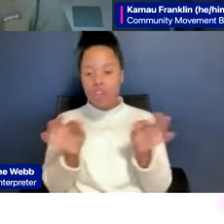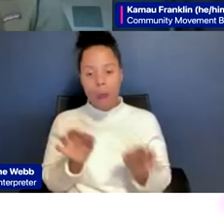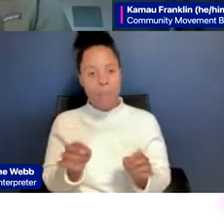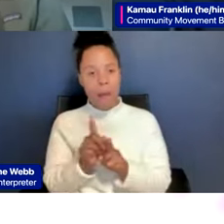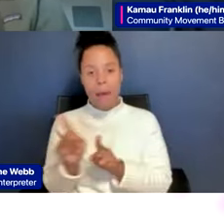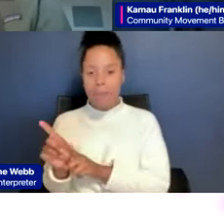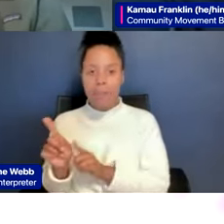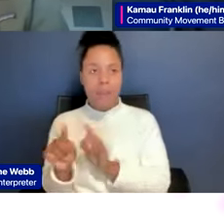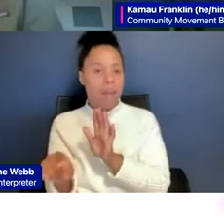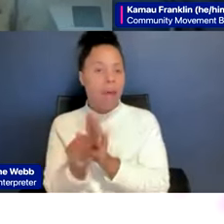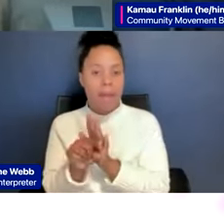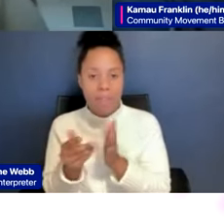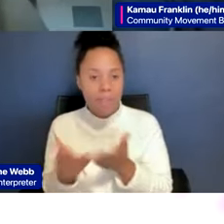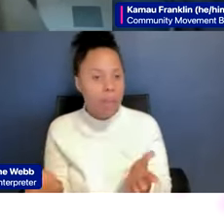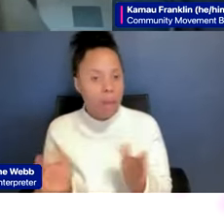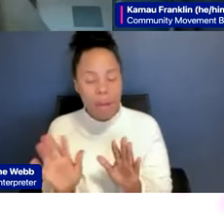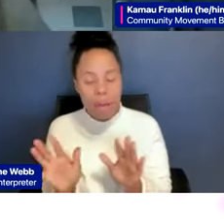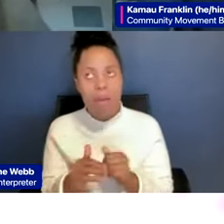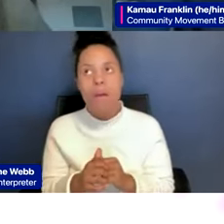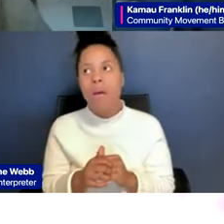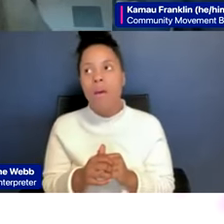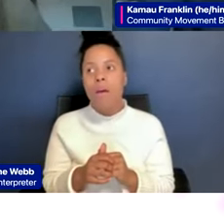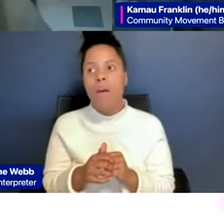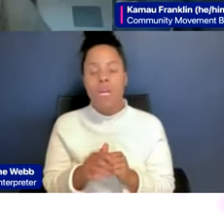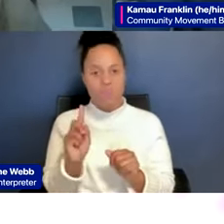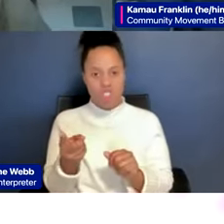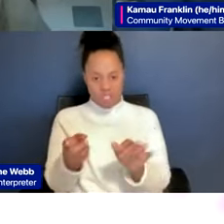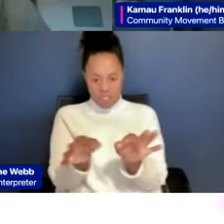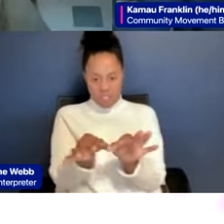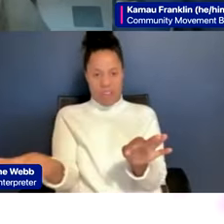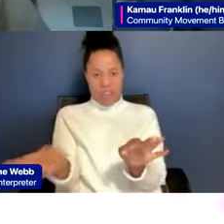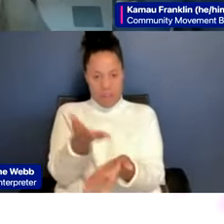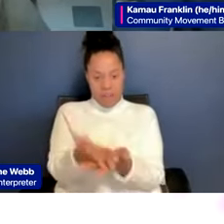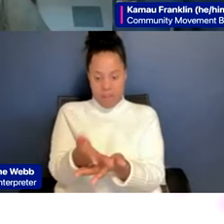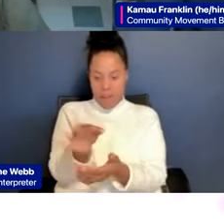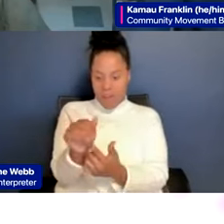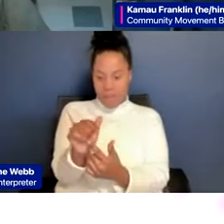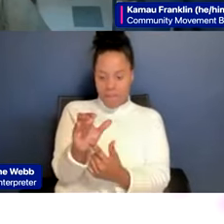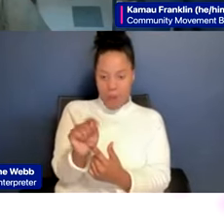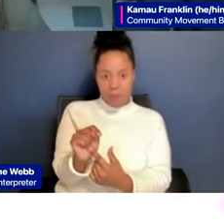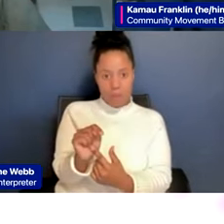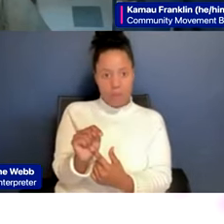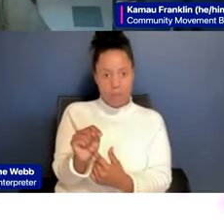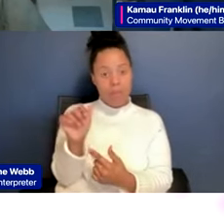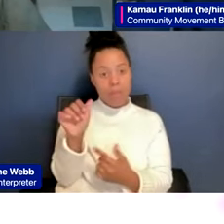negative thing, nor am I. He was just stating a fact that that technology